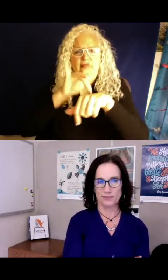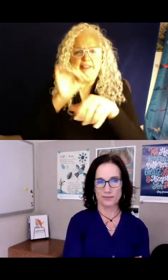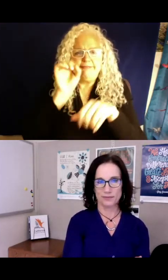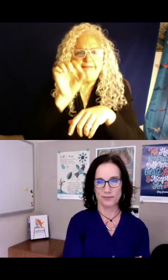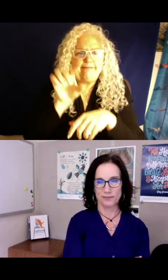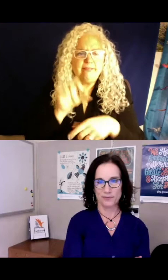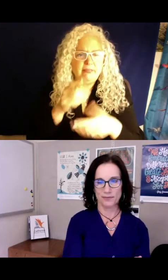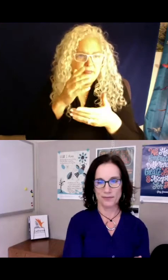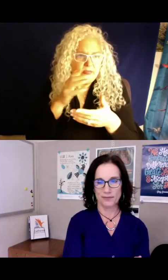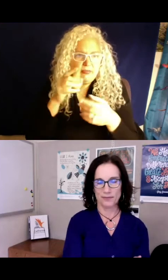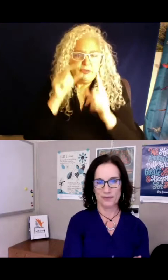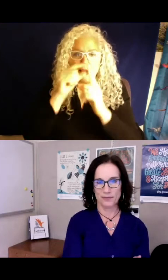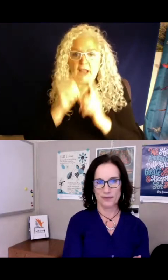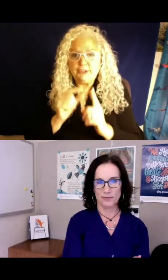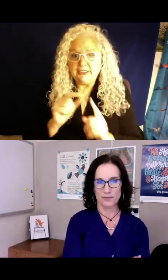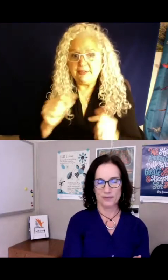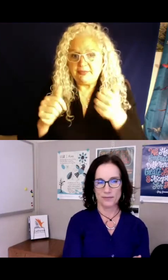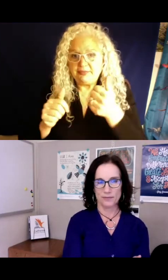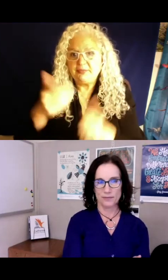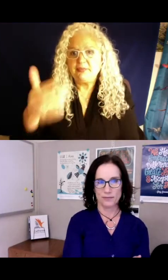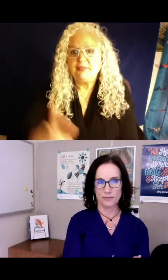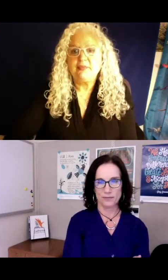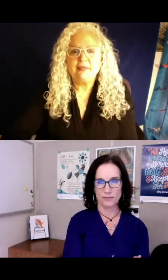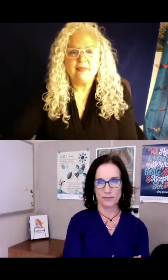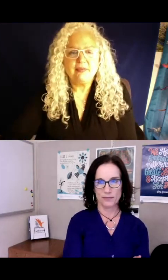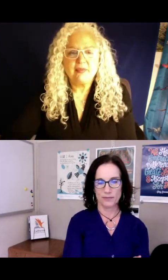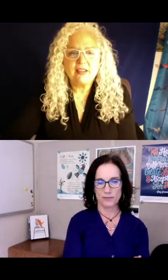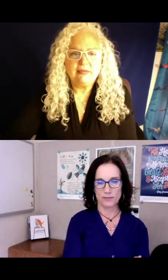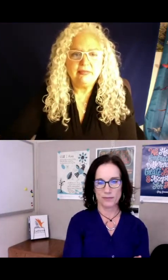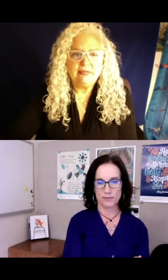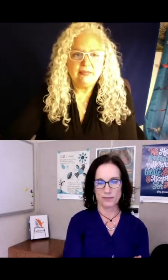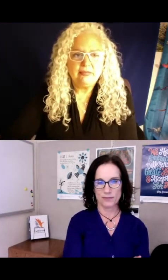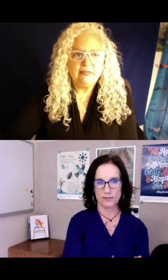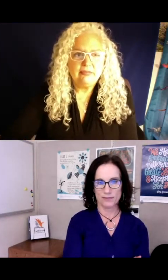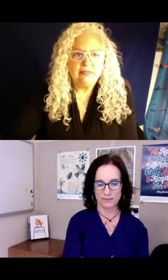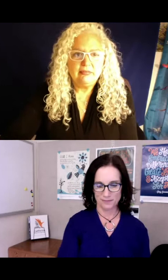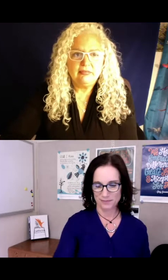overwhelming, confusing. So we're going to try to touch on some of this terminology to explain, okay?